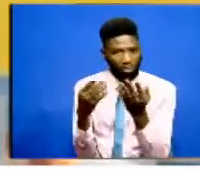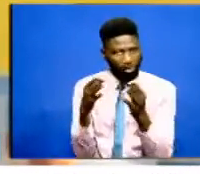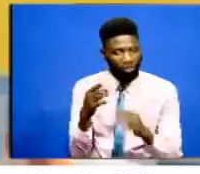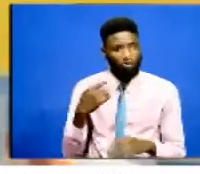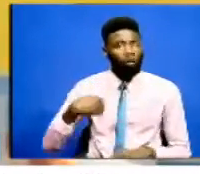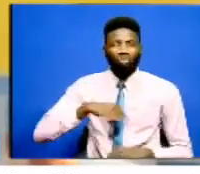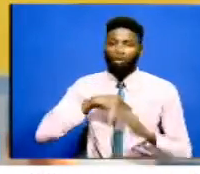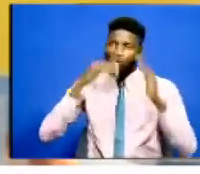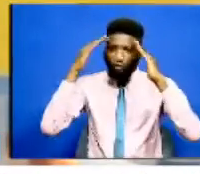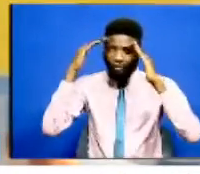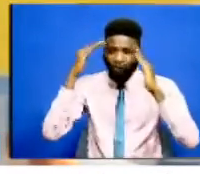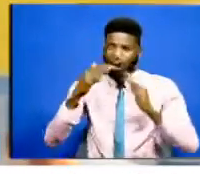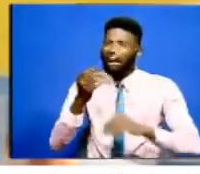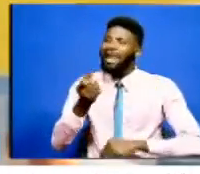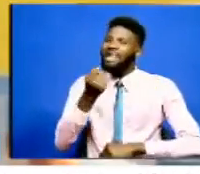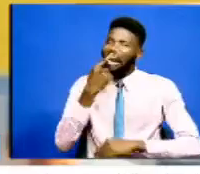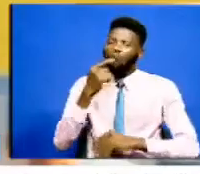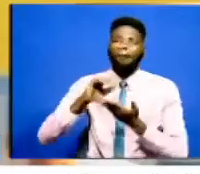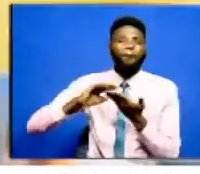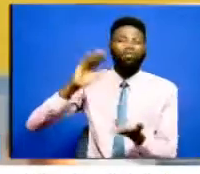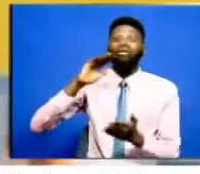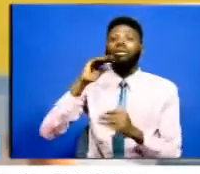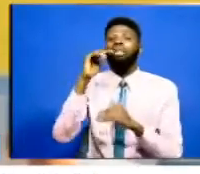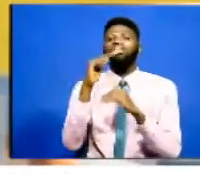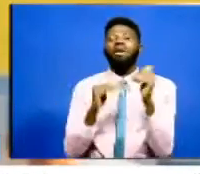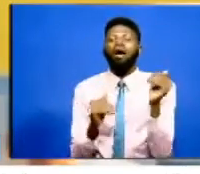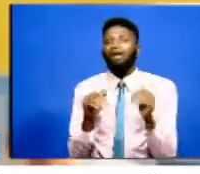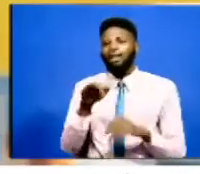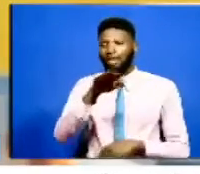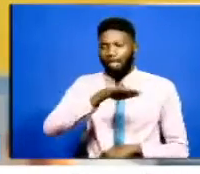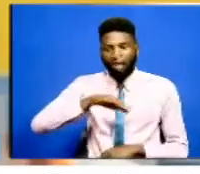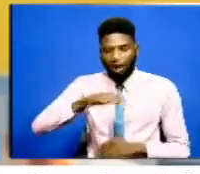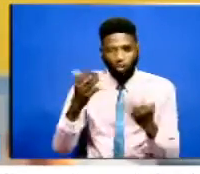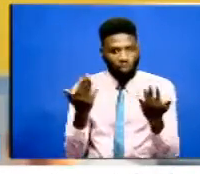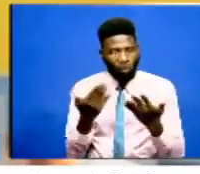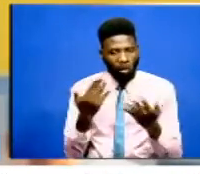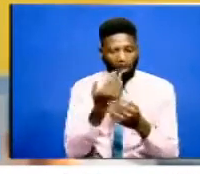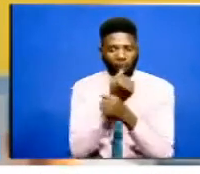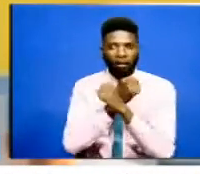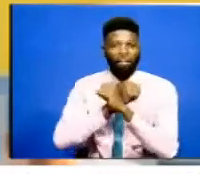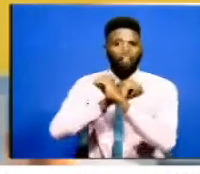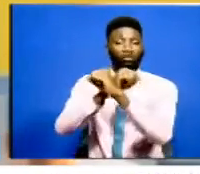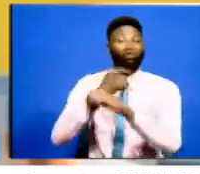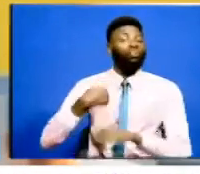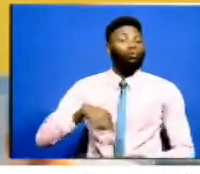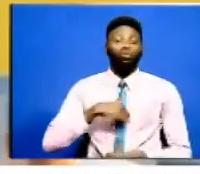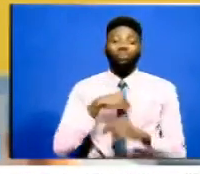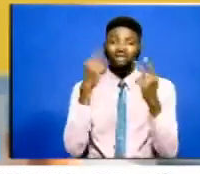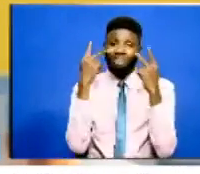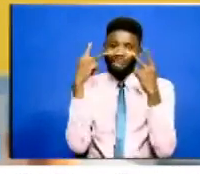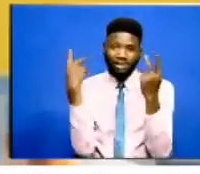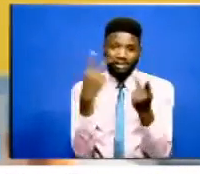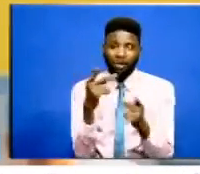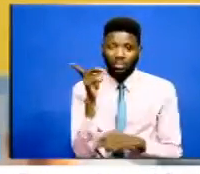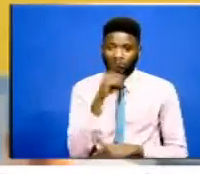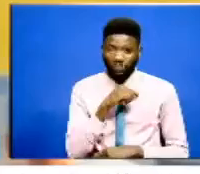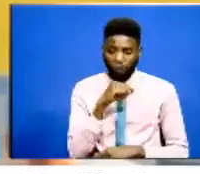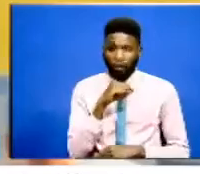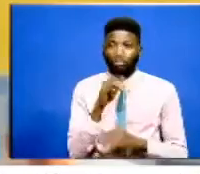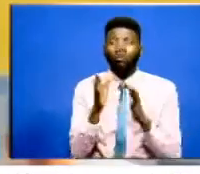aspects as opposed to the prevention aspects. And what we have seen is with hygiene